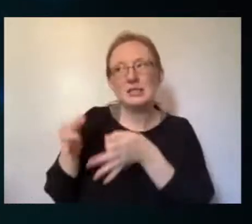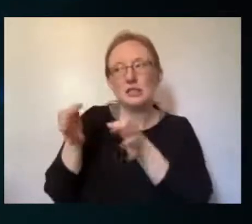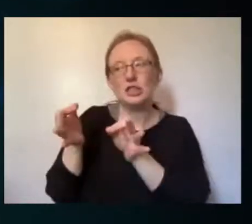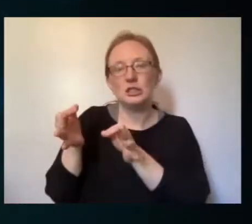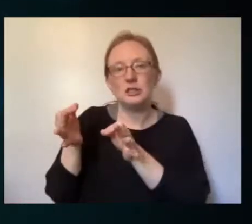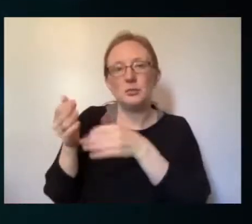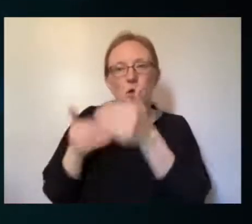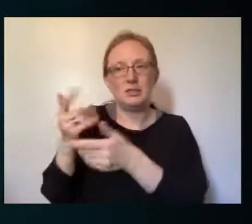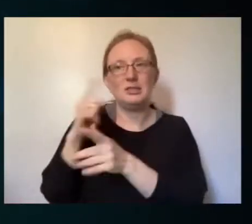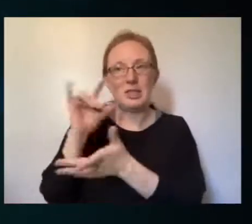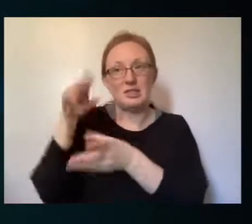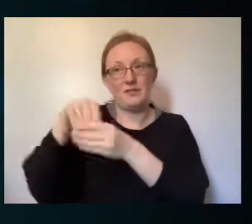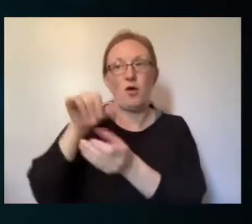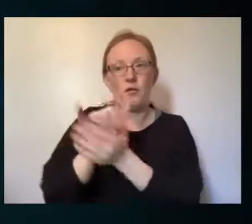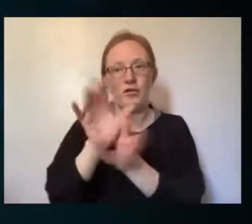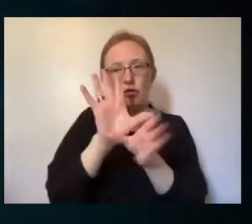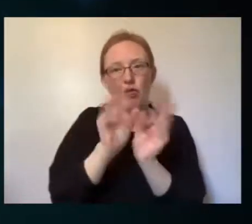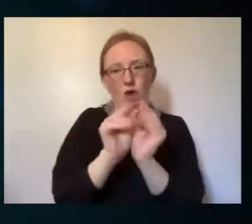this.